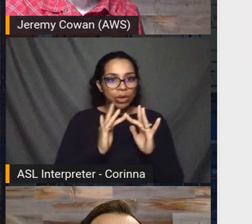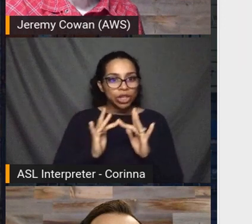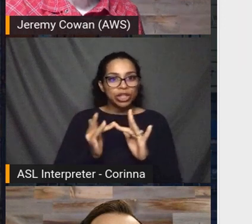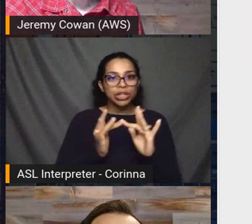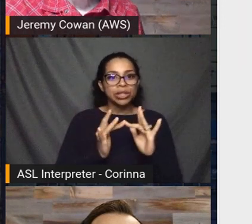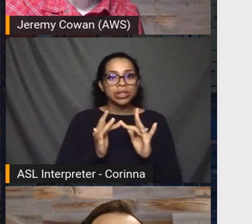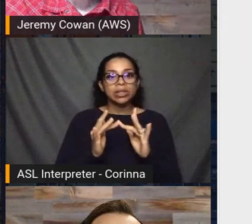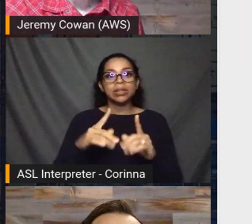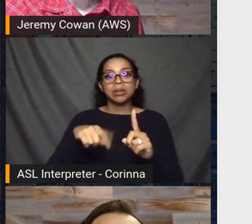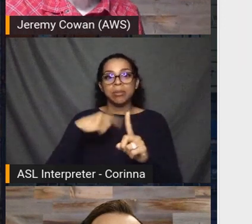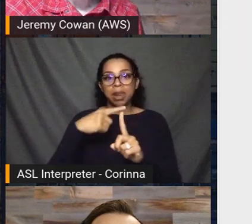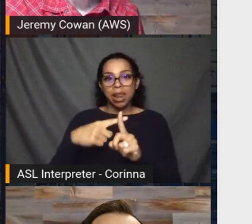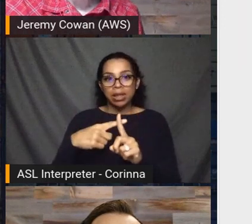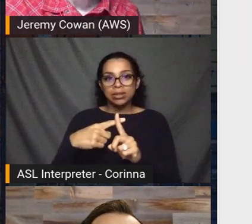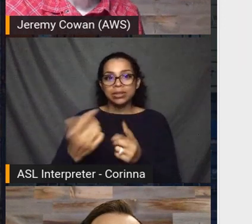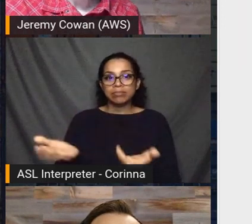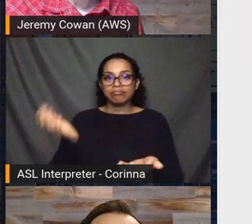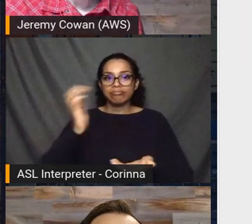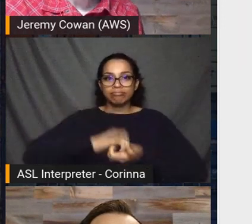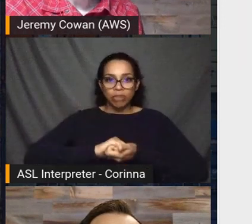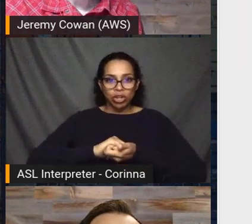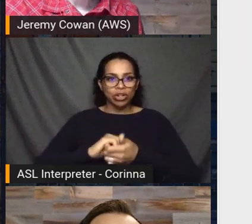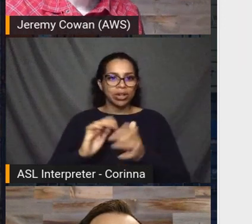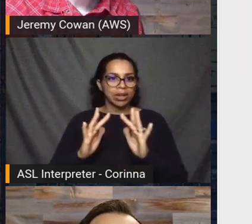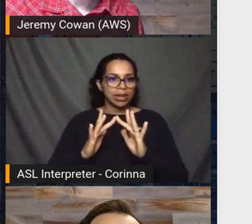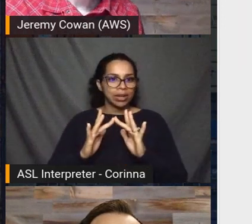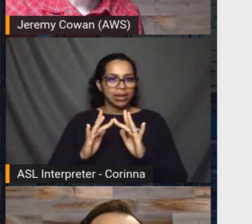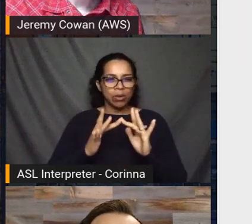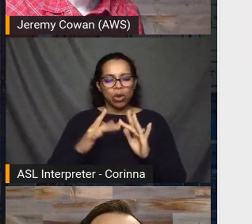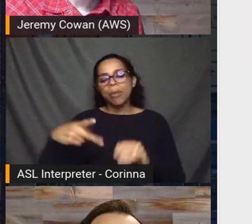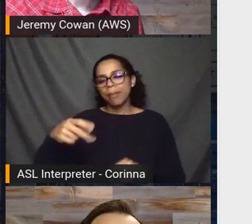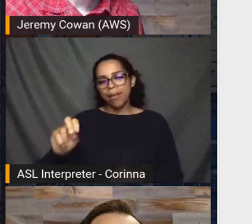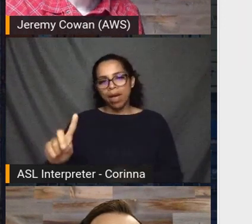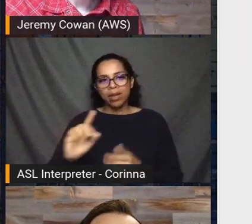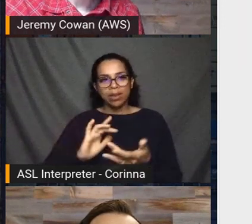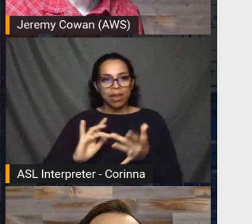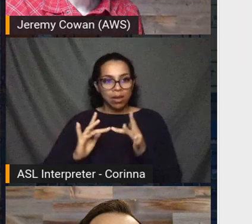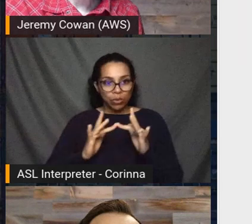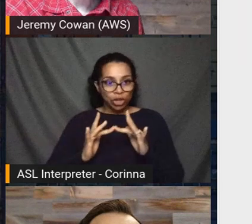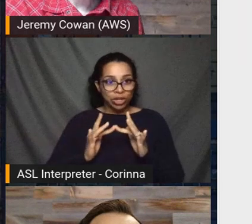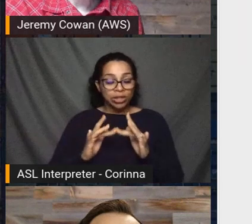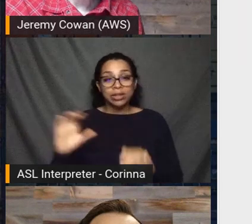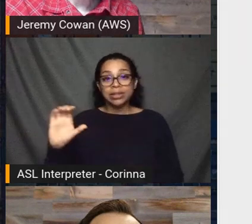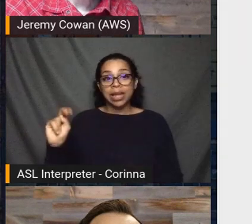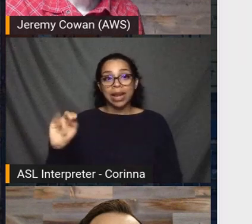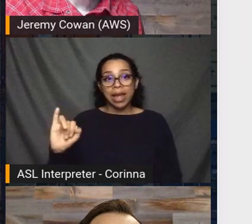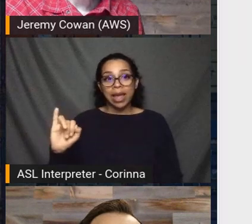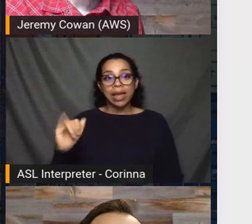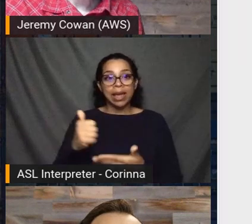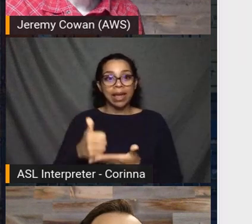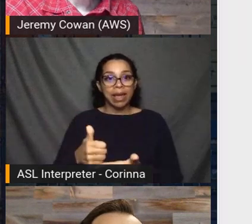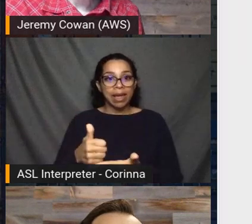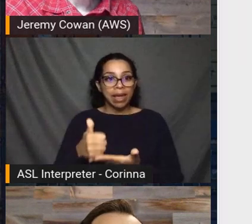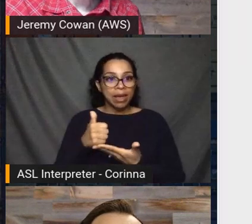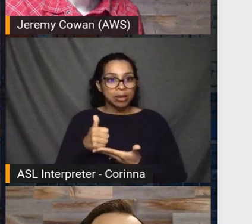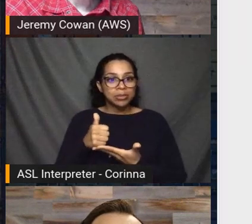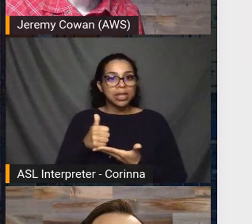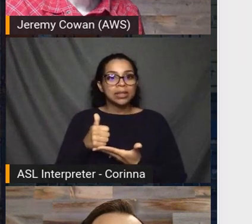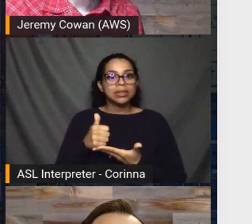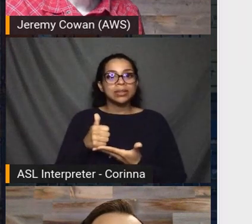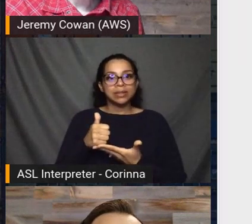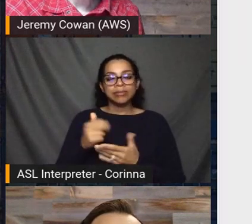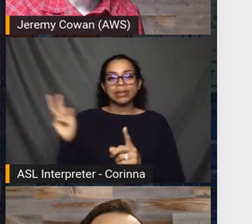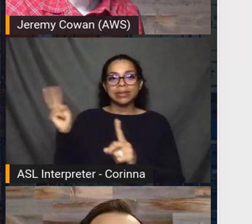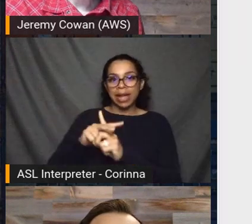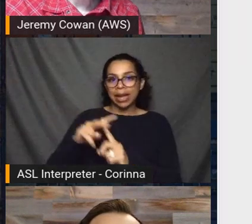called as a pod networking, is an important bit, right? And CNI actually helps us assign basically an IP addresses to a